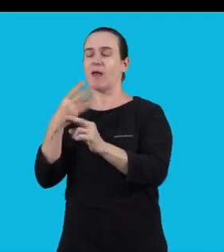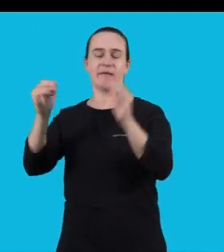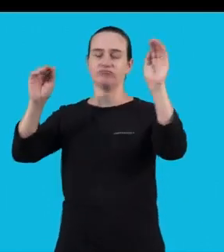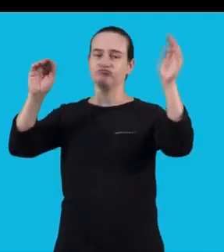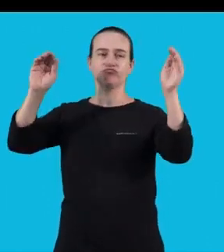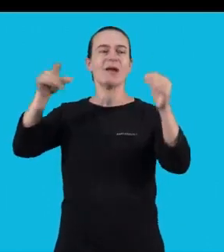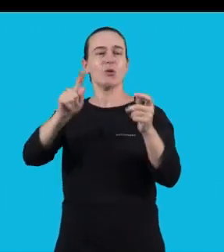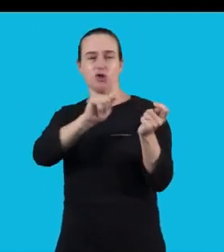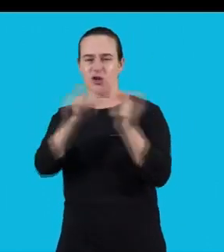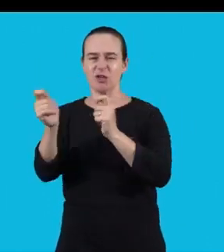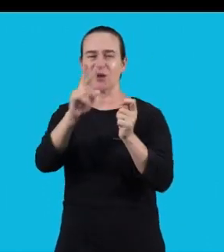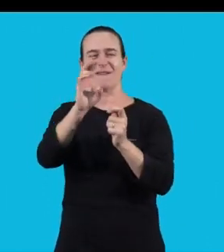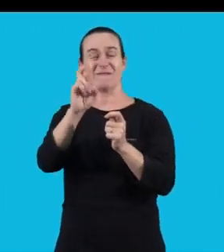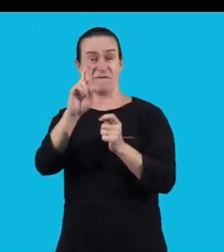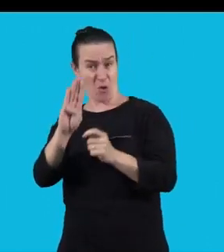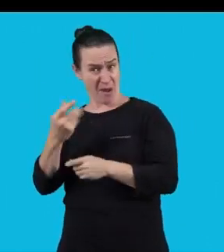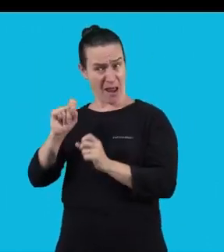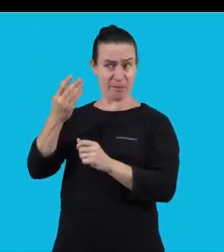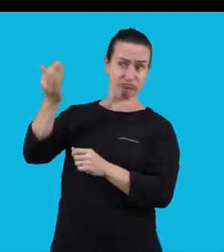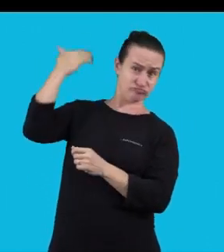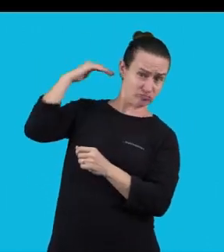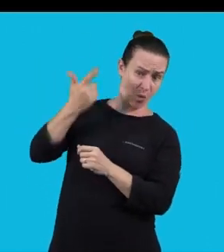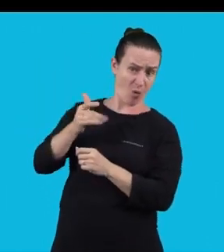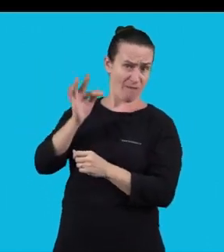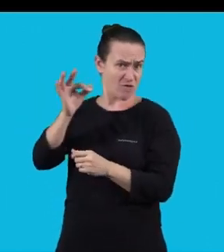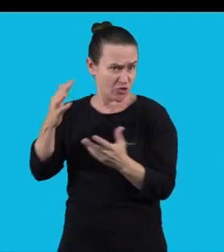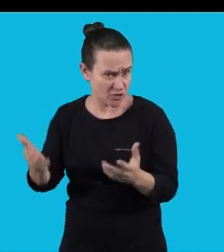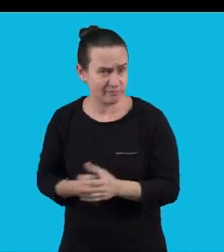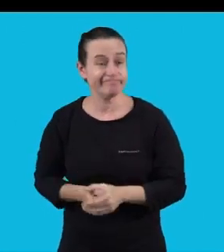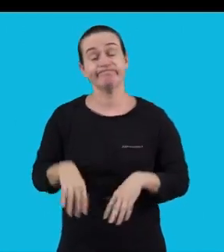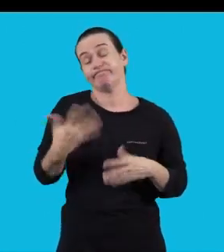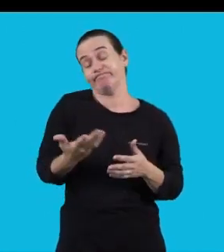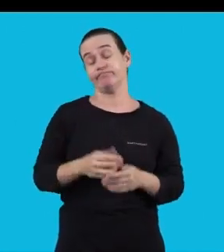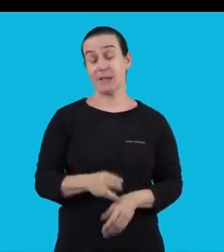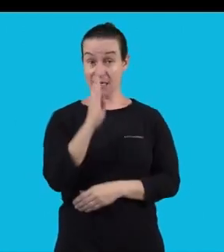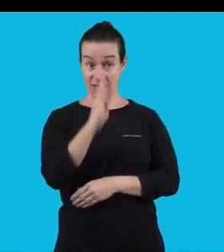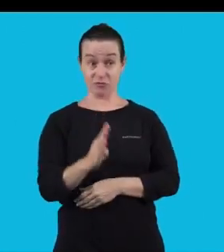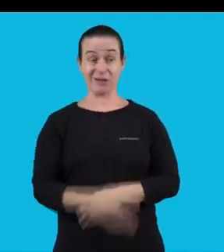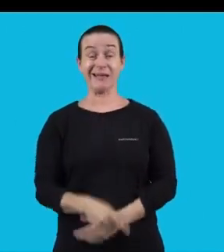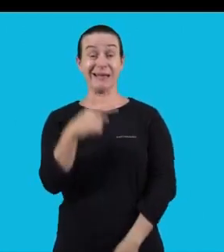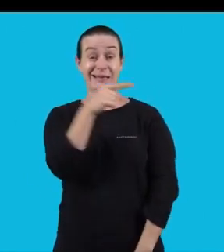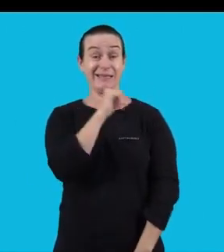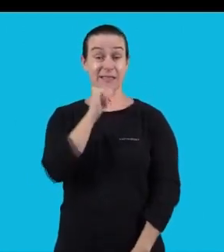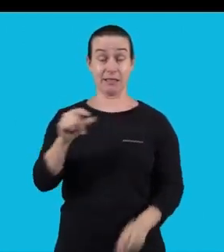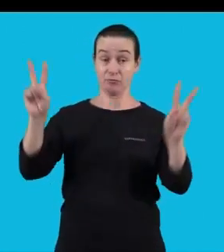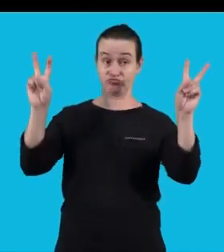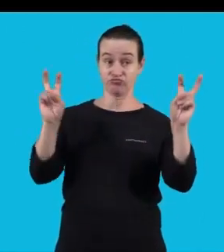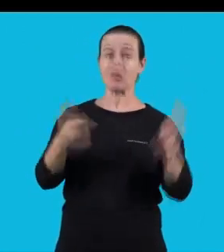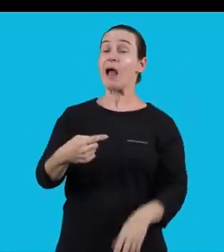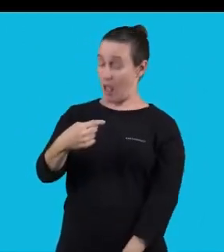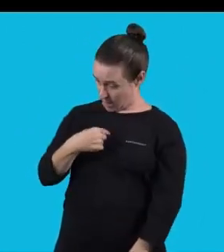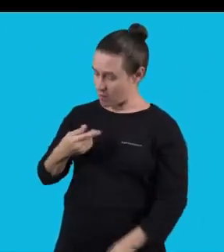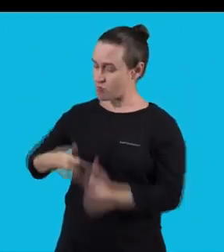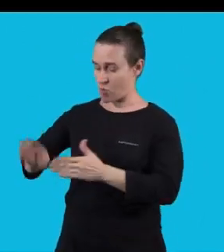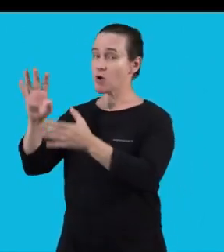tense. For example, he said, I am going home. By the use of the quotation marks, we know that that is direct